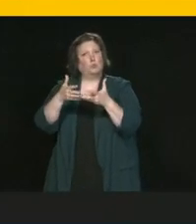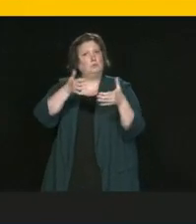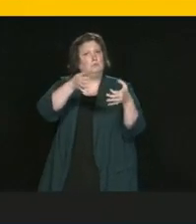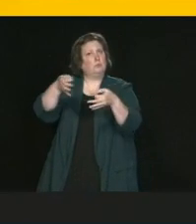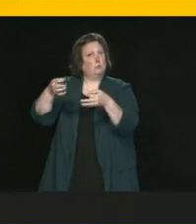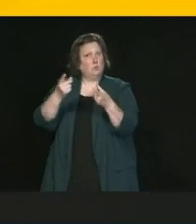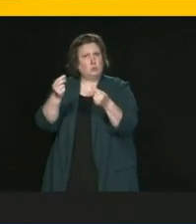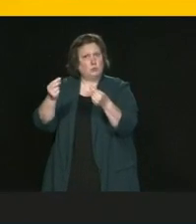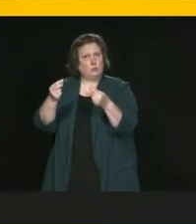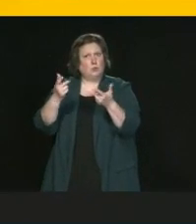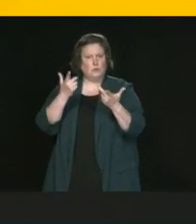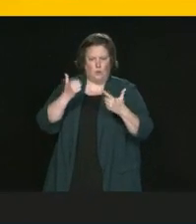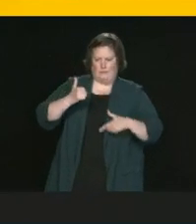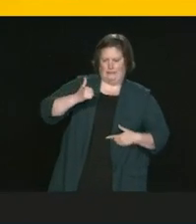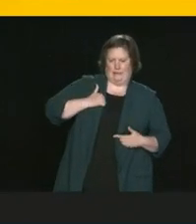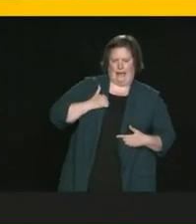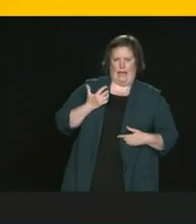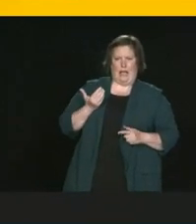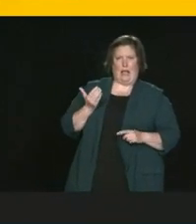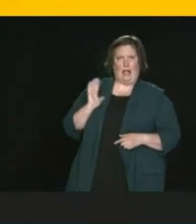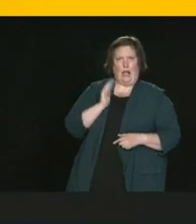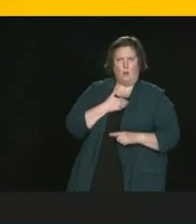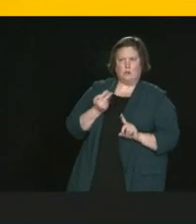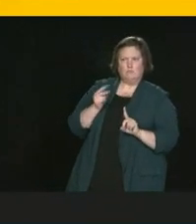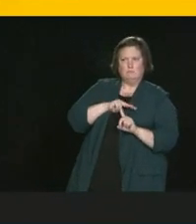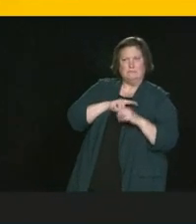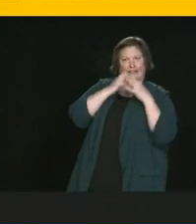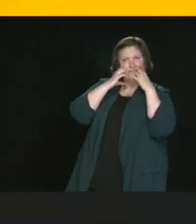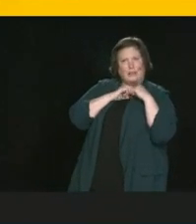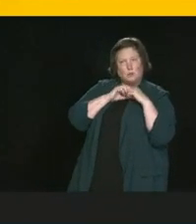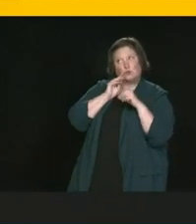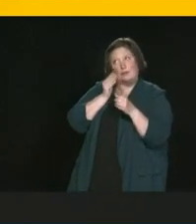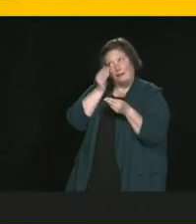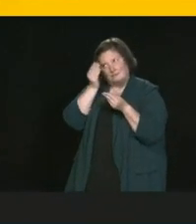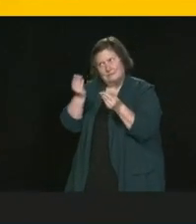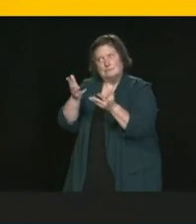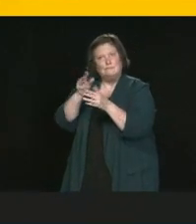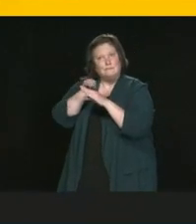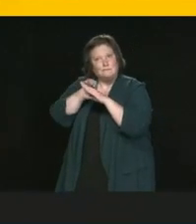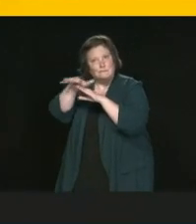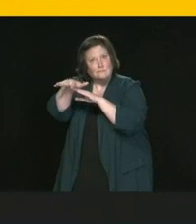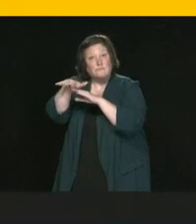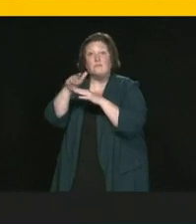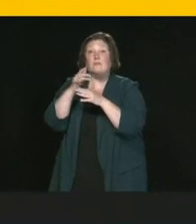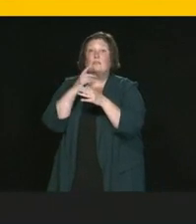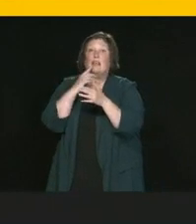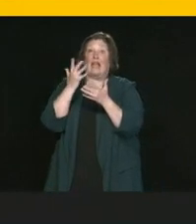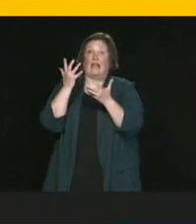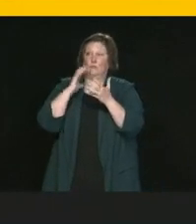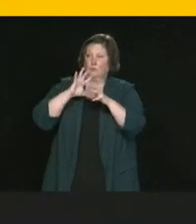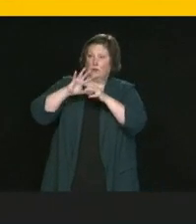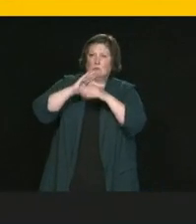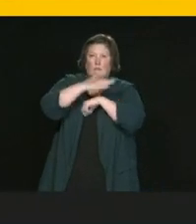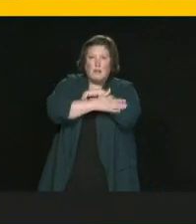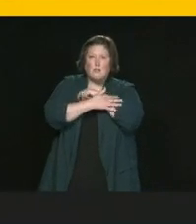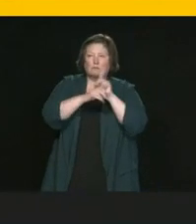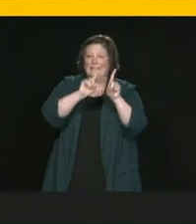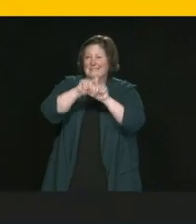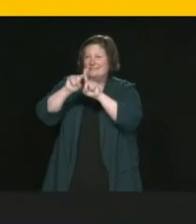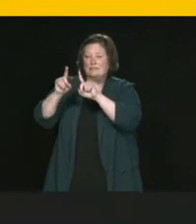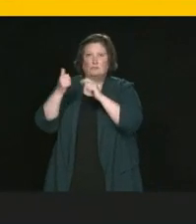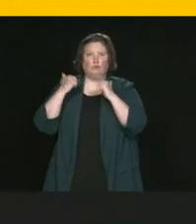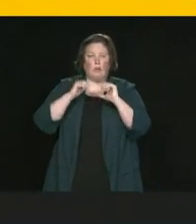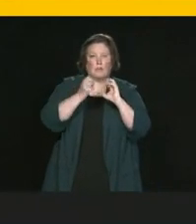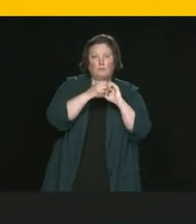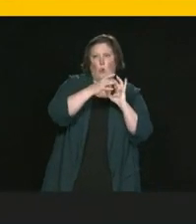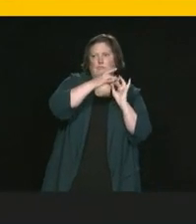supporting multilateralism at a time when mutual support and coordination between the countries of the world